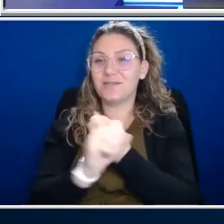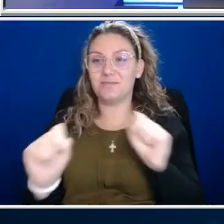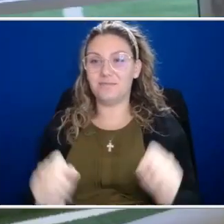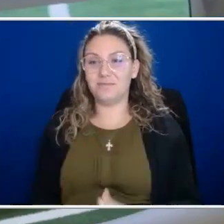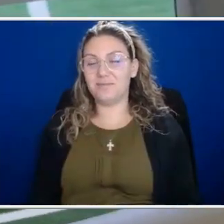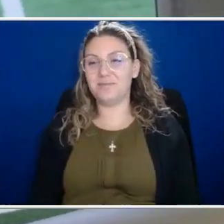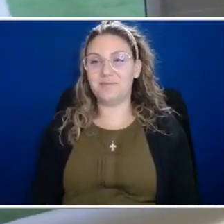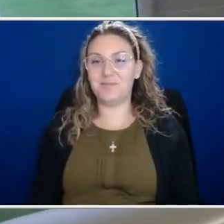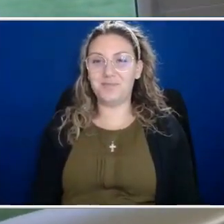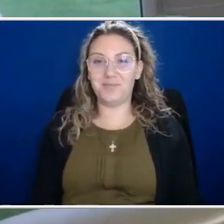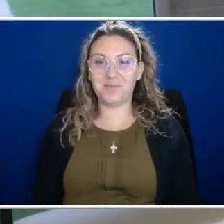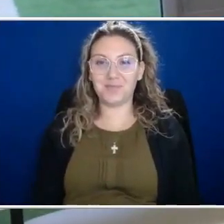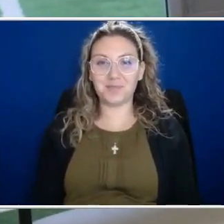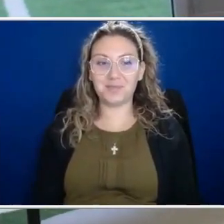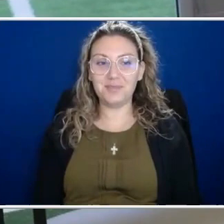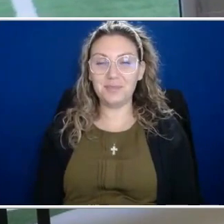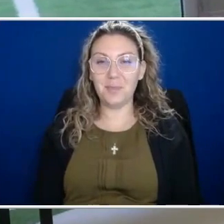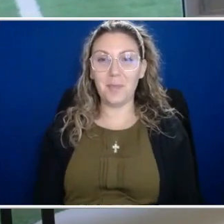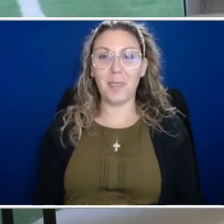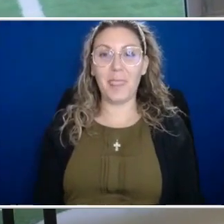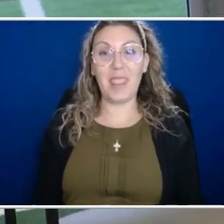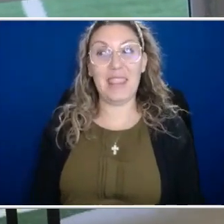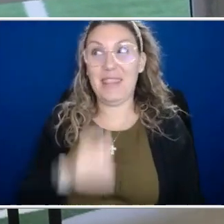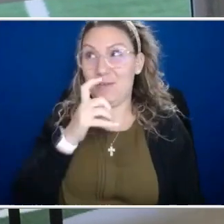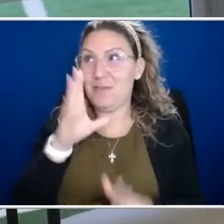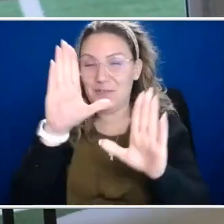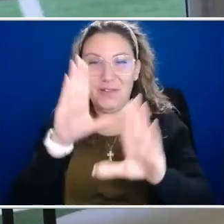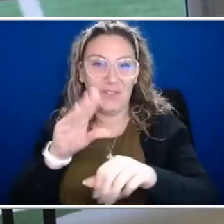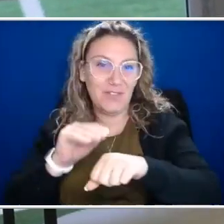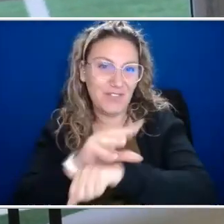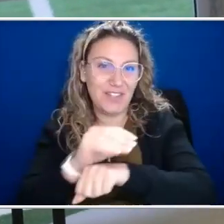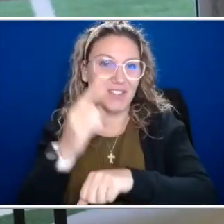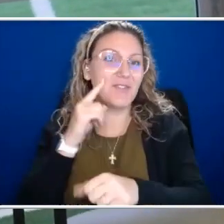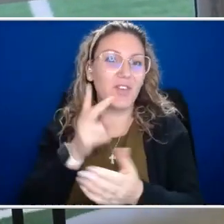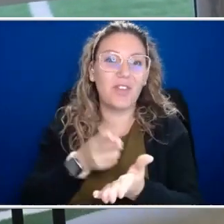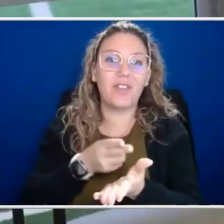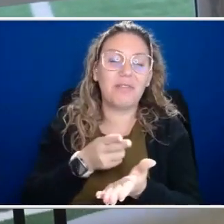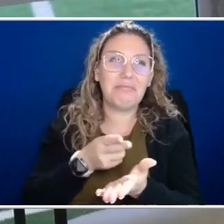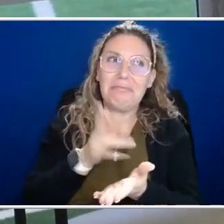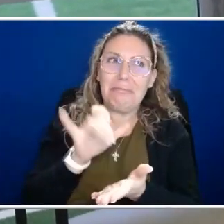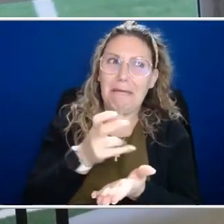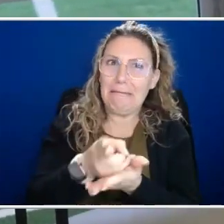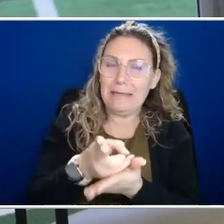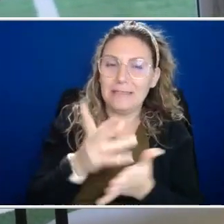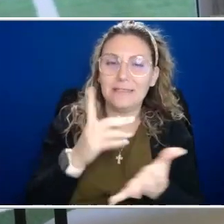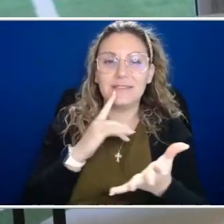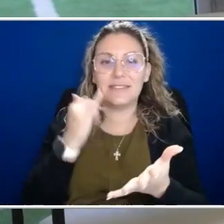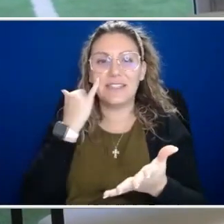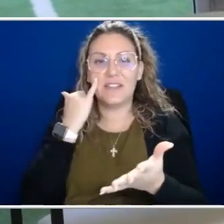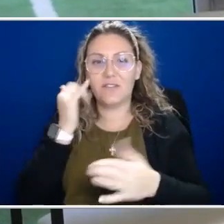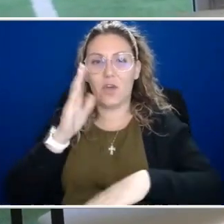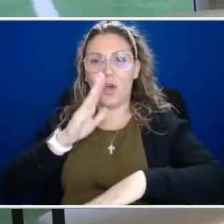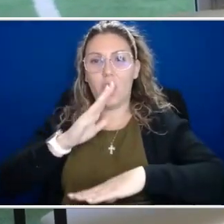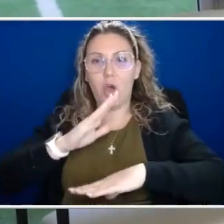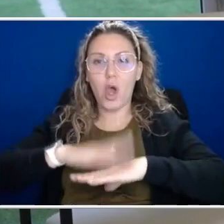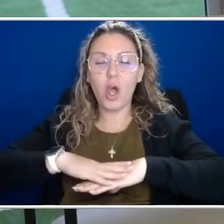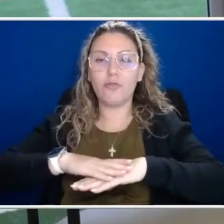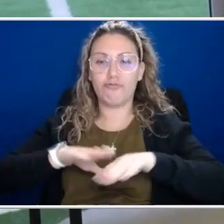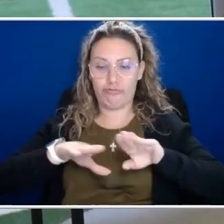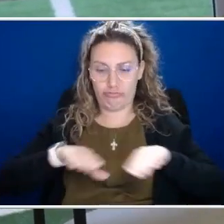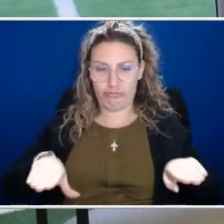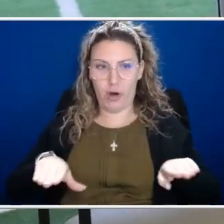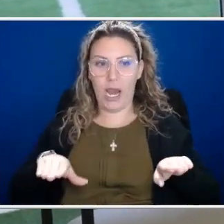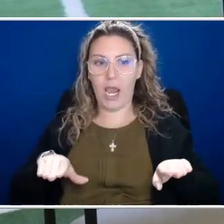question. I don't have great advice for that, honestly. If we're on the ground, do you have tips on just how people get